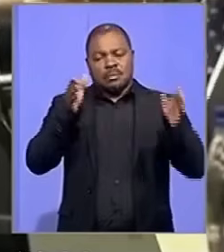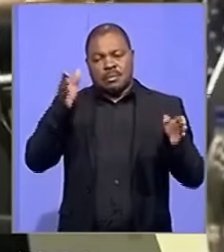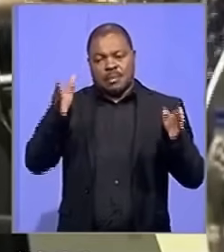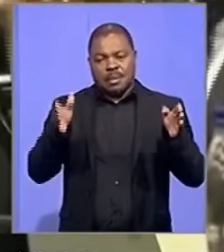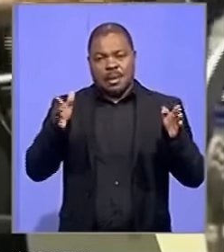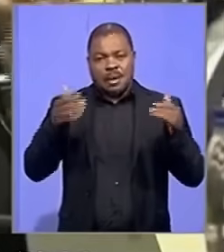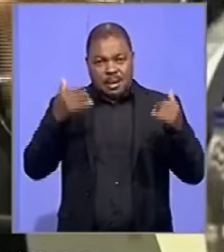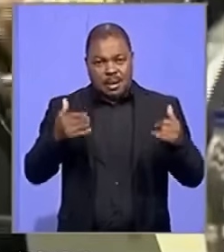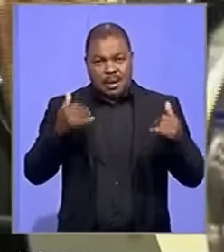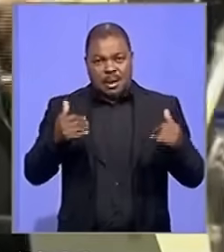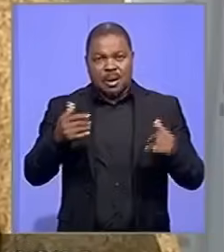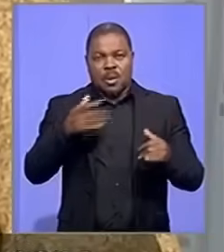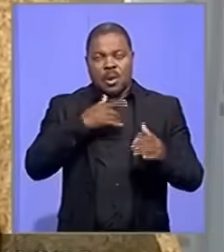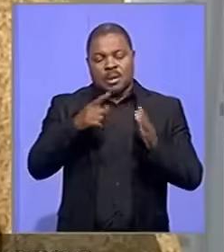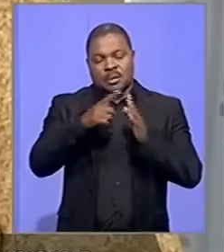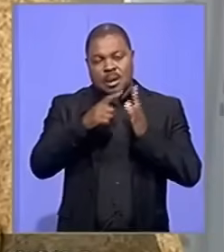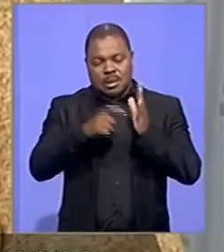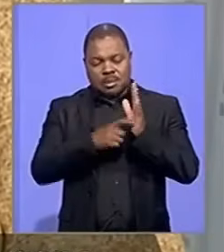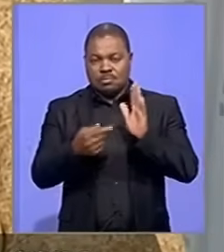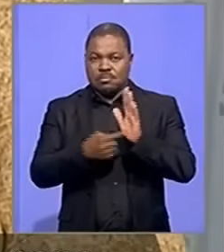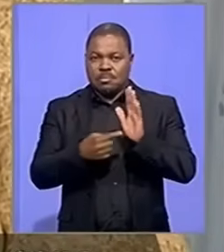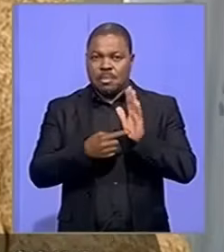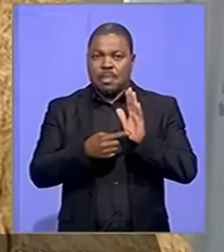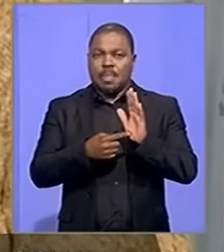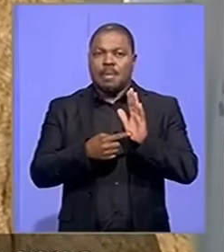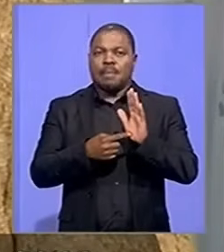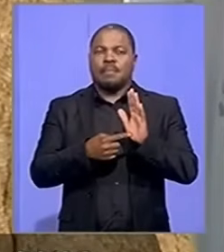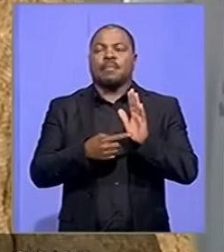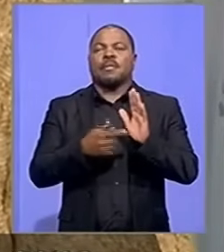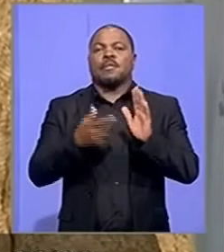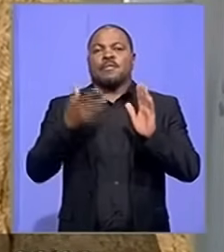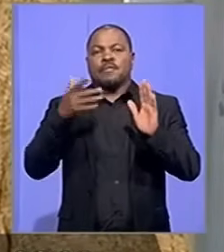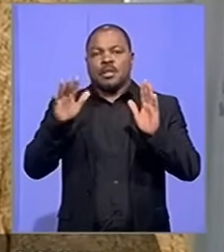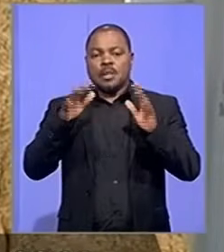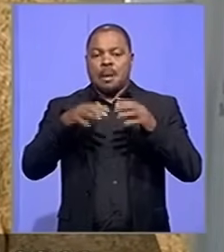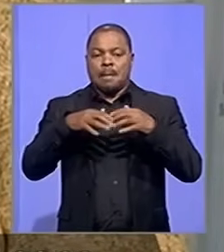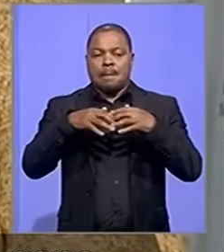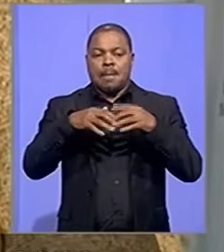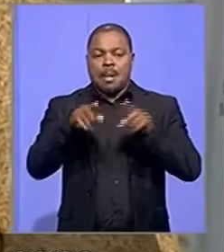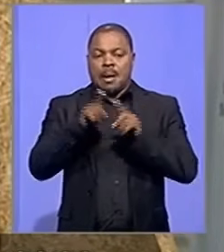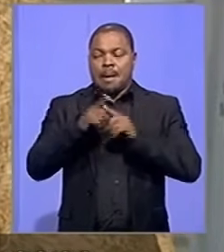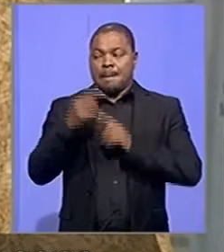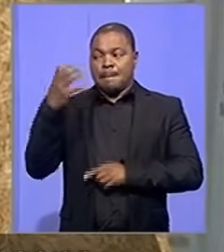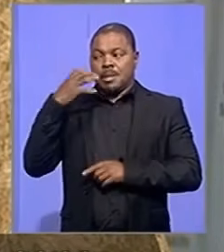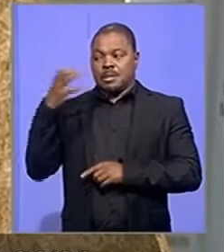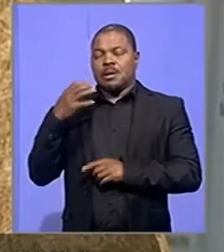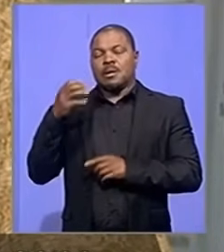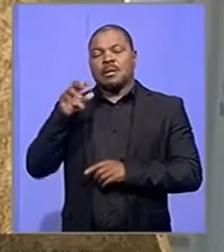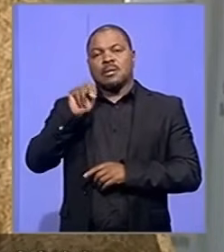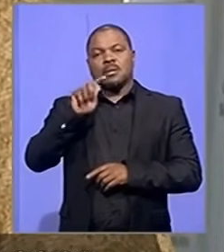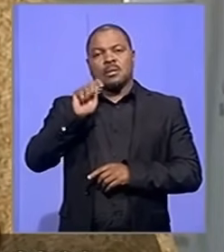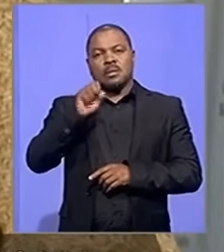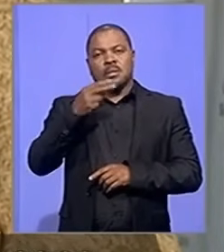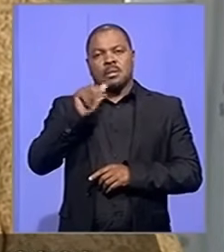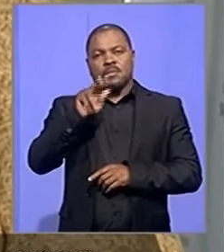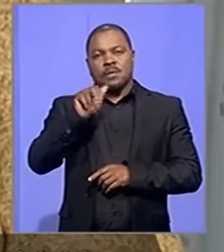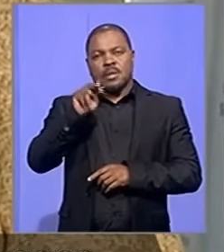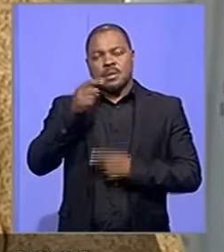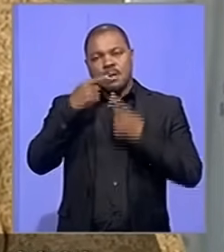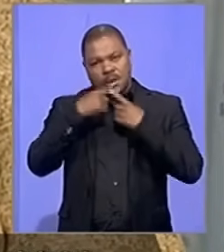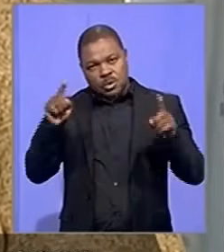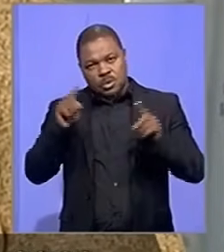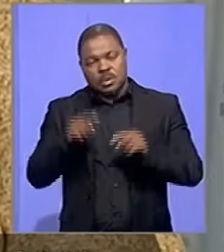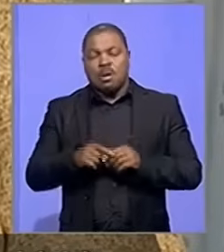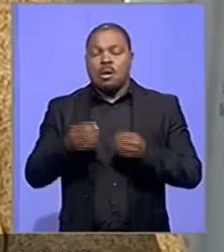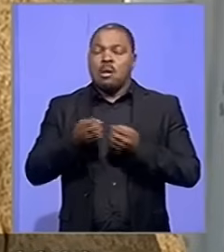We now will convey the date as has been set out by Minister Ntshavheni. A large number of